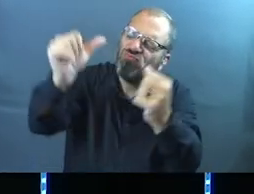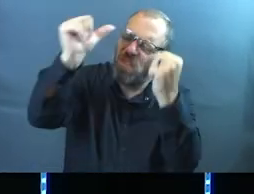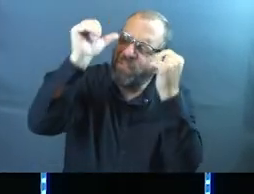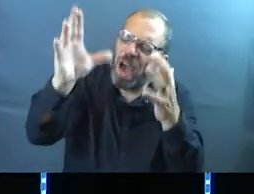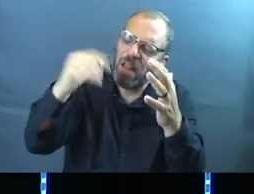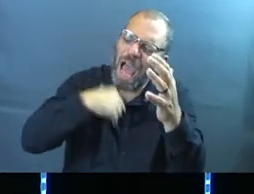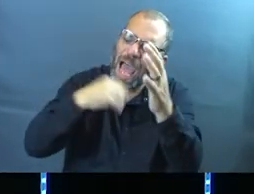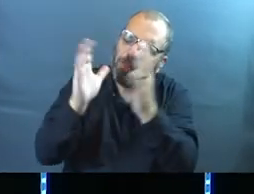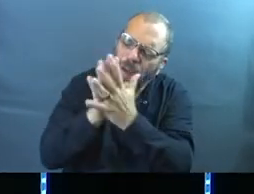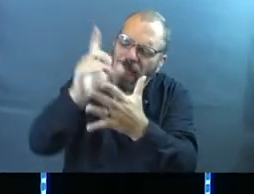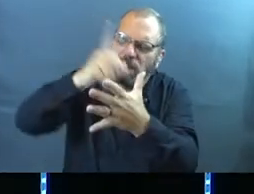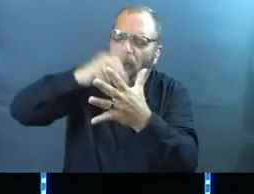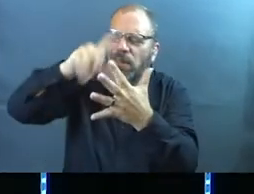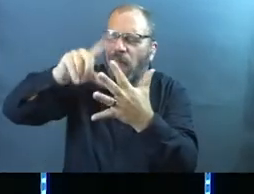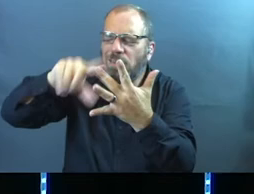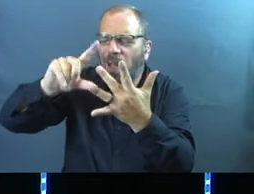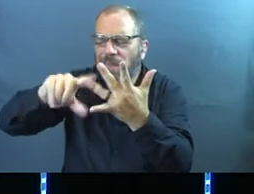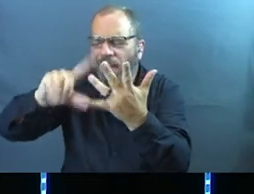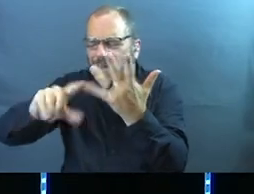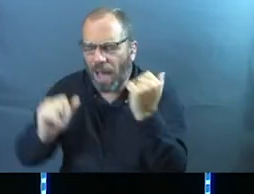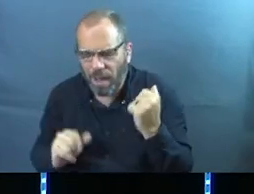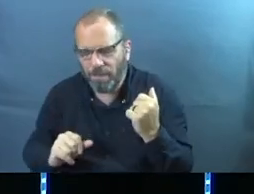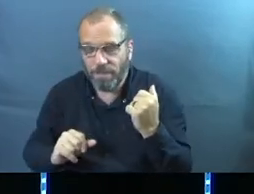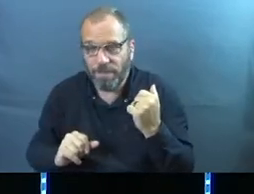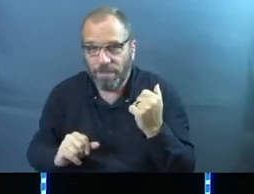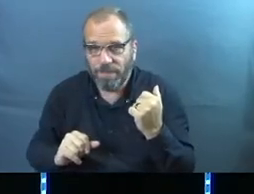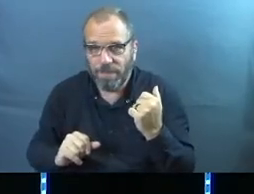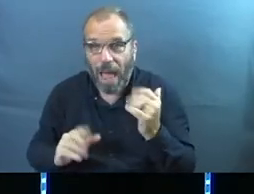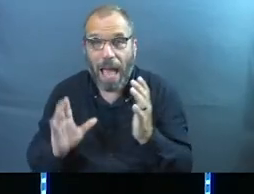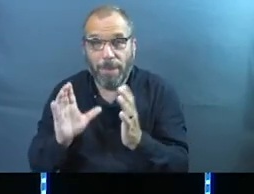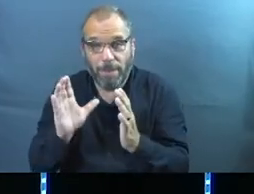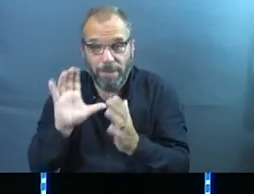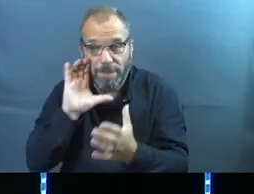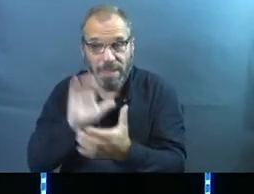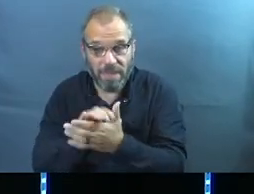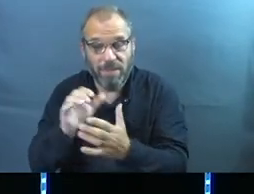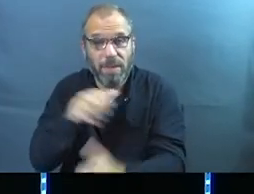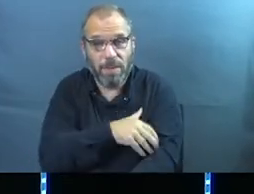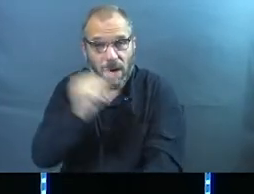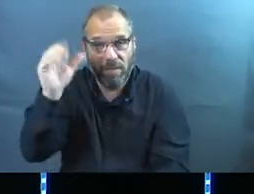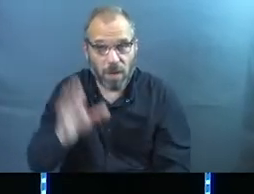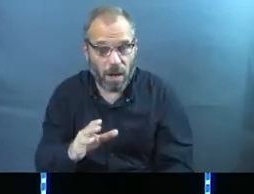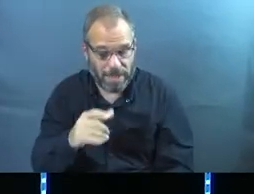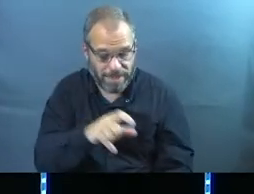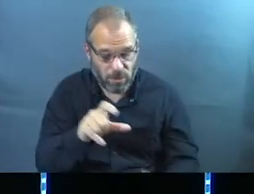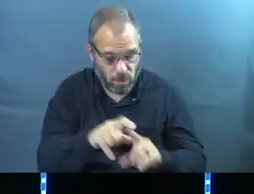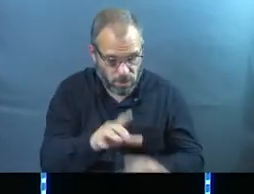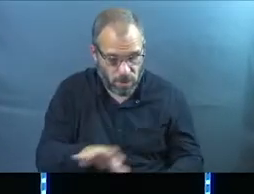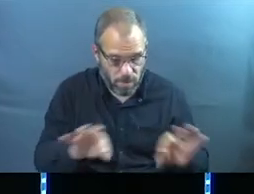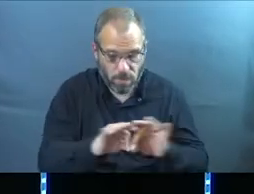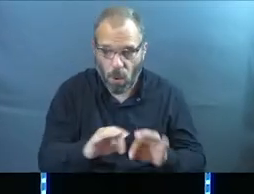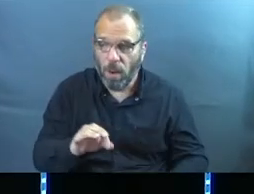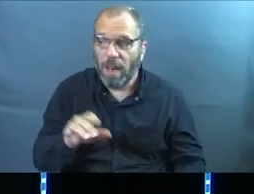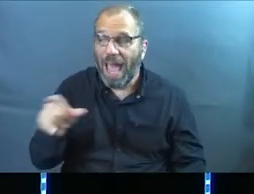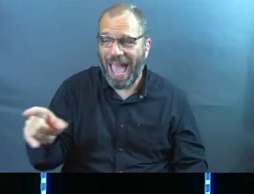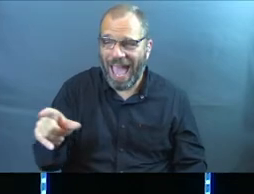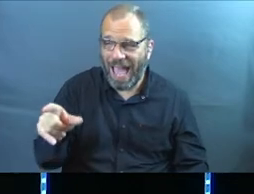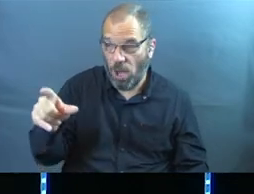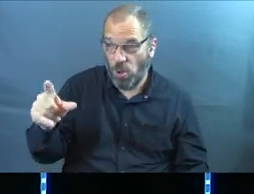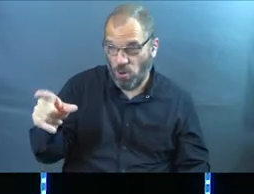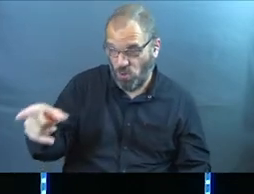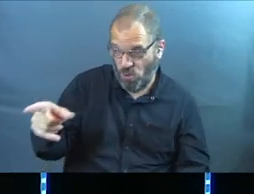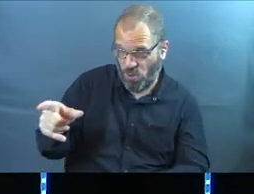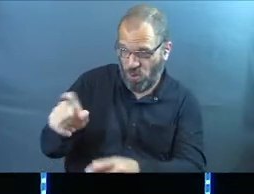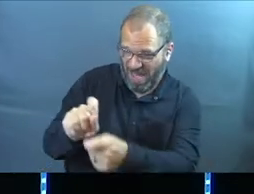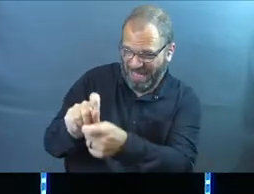I believe in his power. And these words matter. Jesus is saying there to the Pharisees, you got tweaked just a little